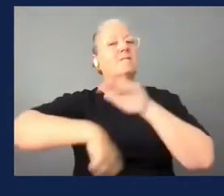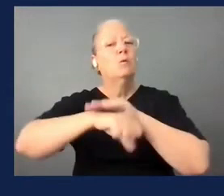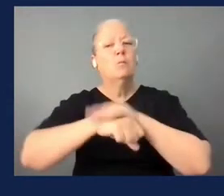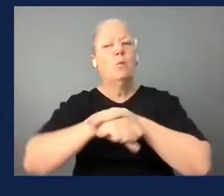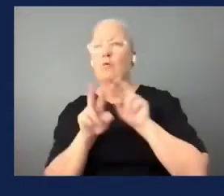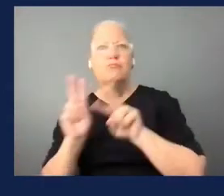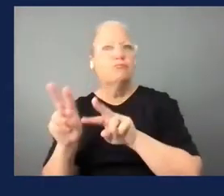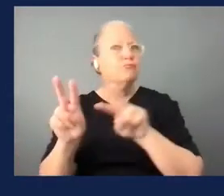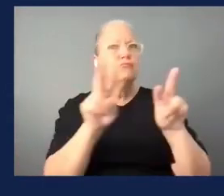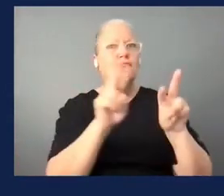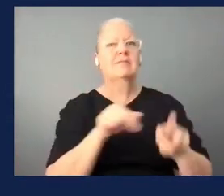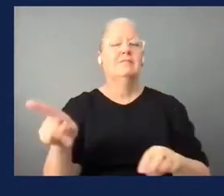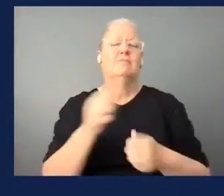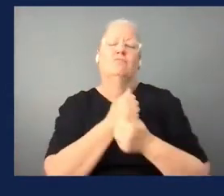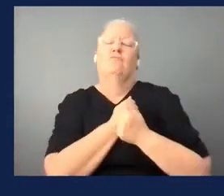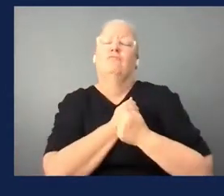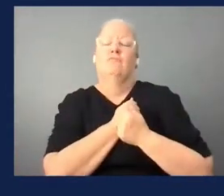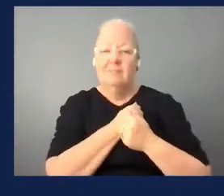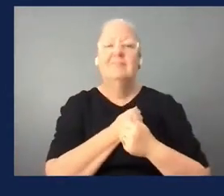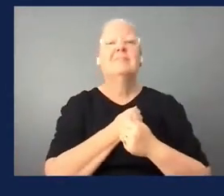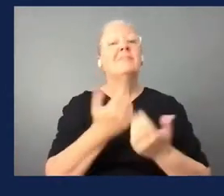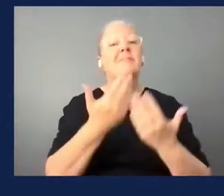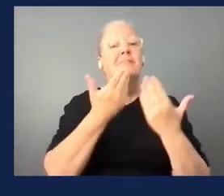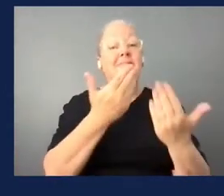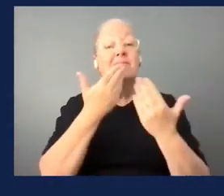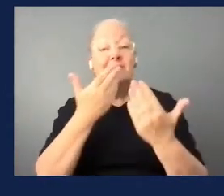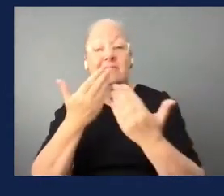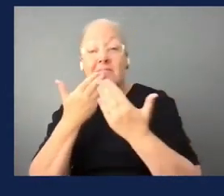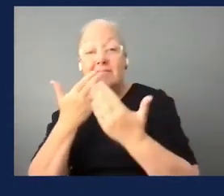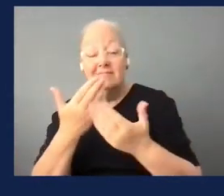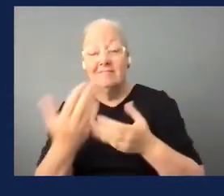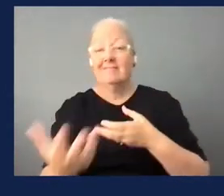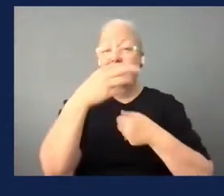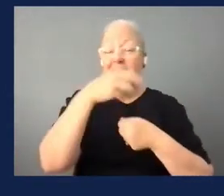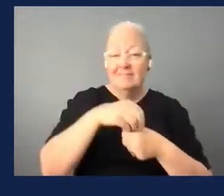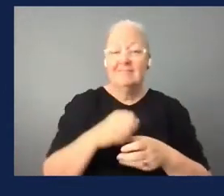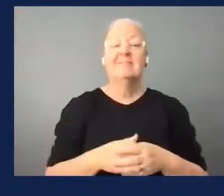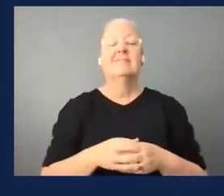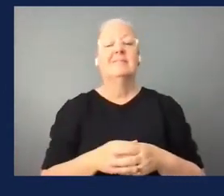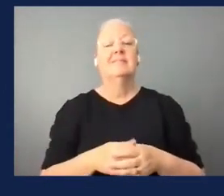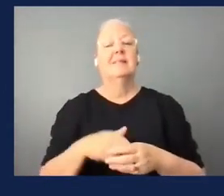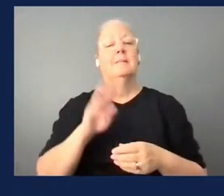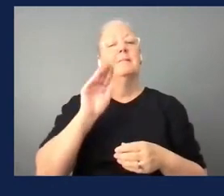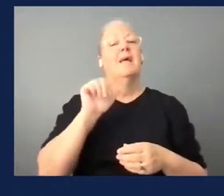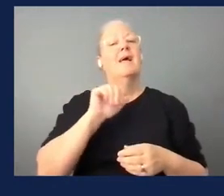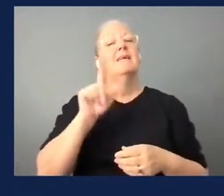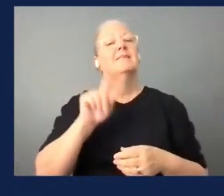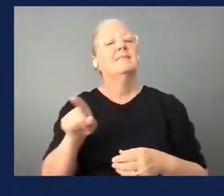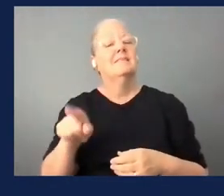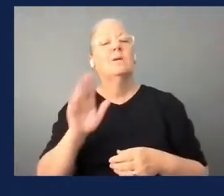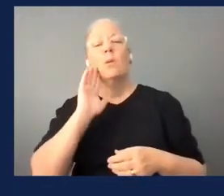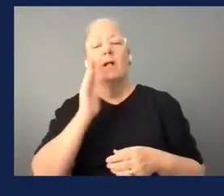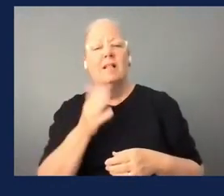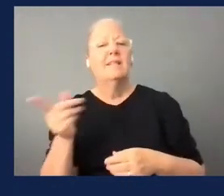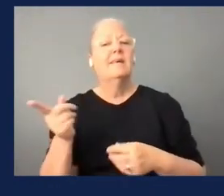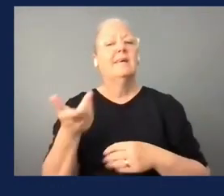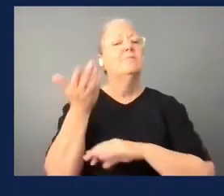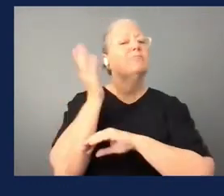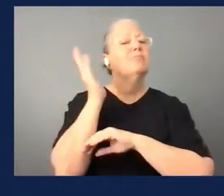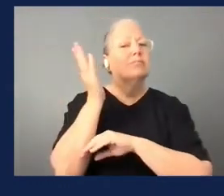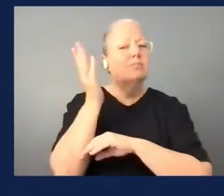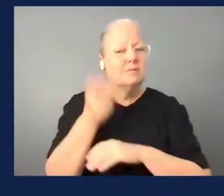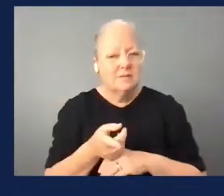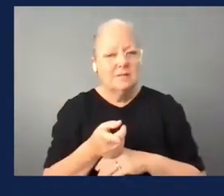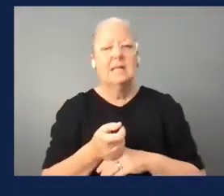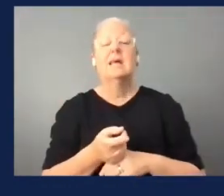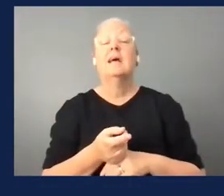you all so much for joining us today. Before I hand over to Bas, who will kick us off with his presentation, I just want to remind you that after